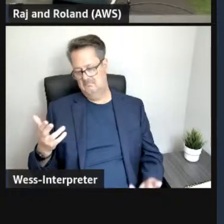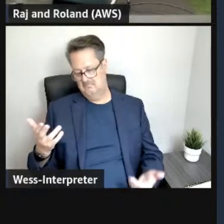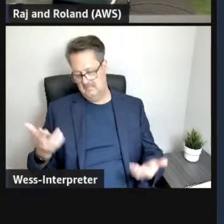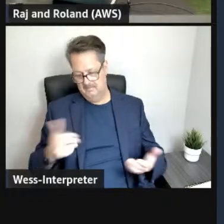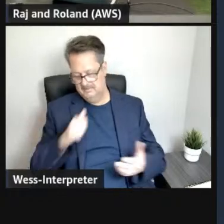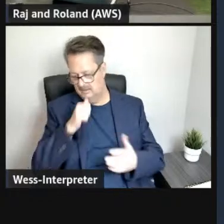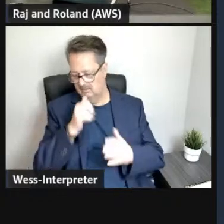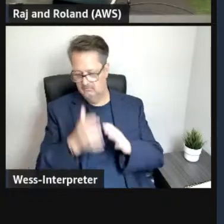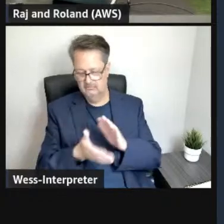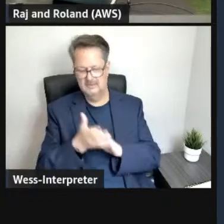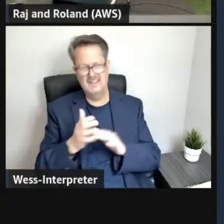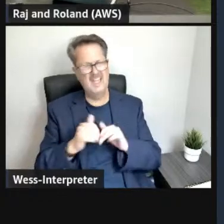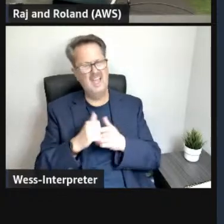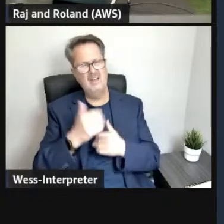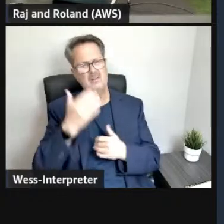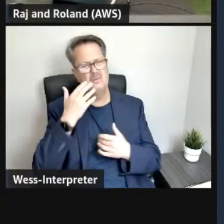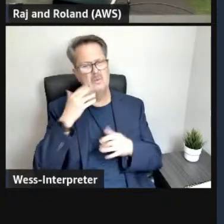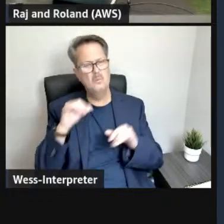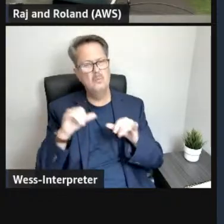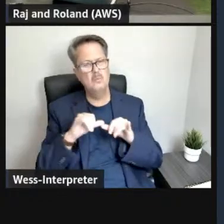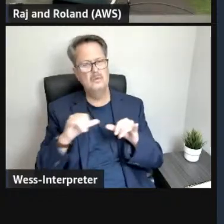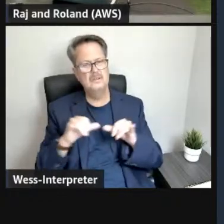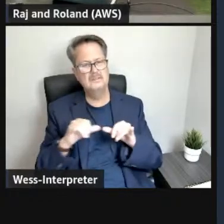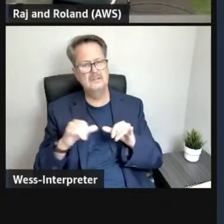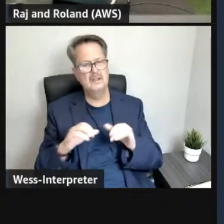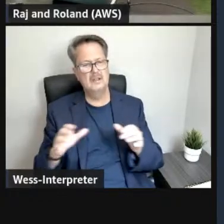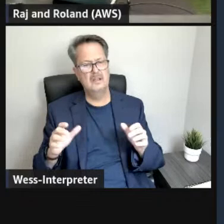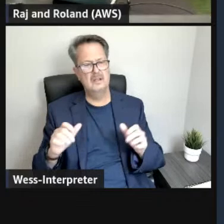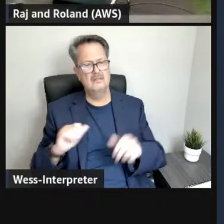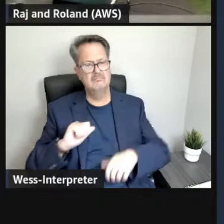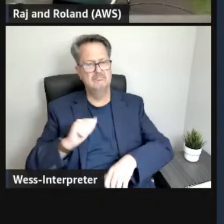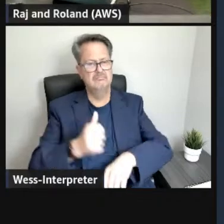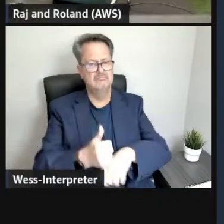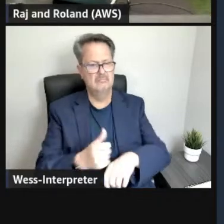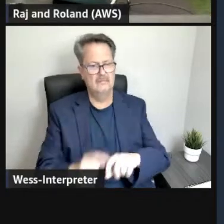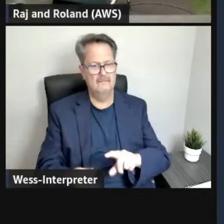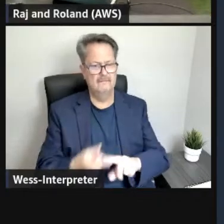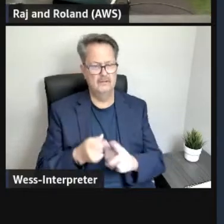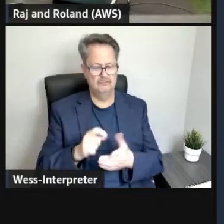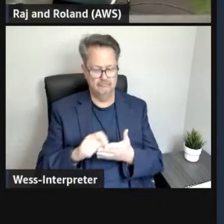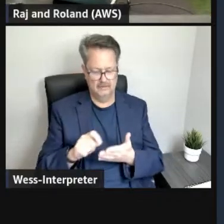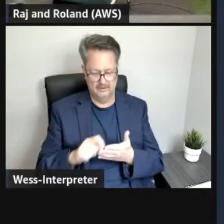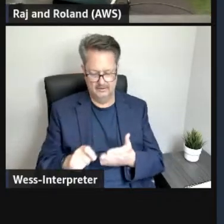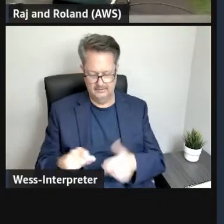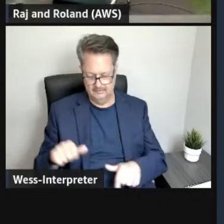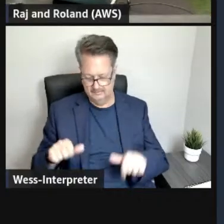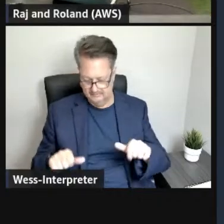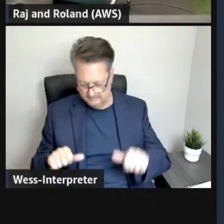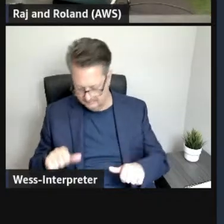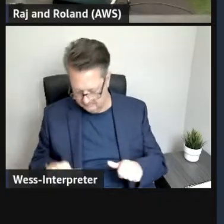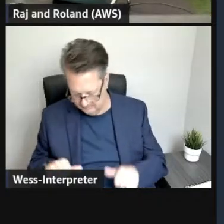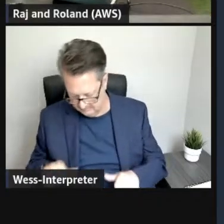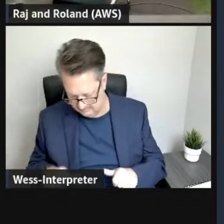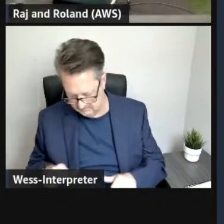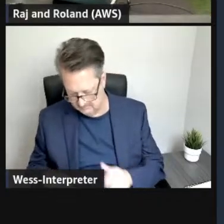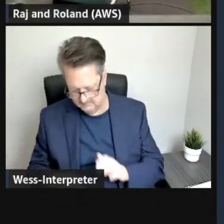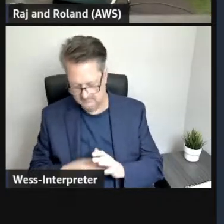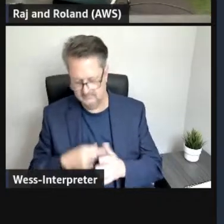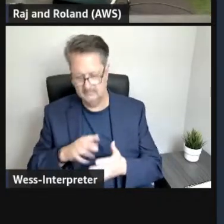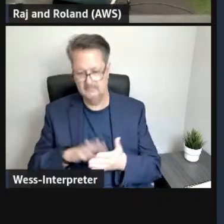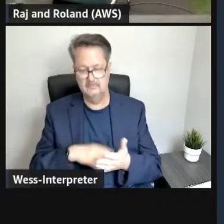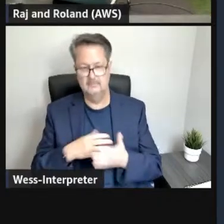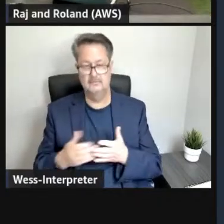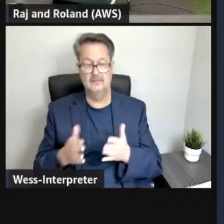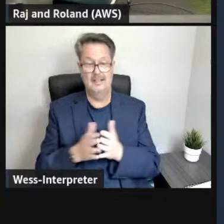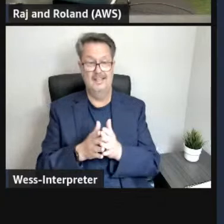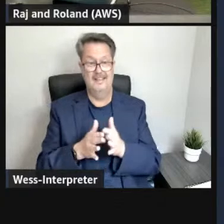how do you know what sizes to put there? Sometimes when you're first writing your applications, you're not sure. Sometimes you scale up and you start